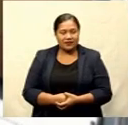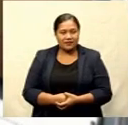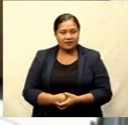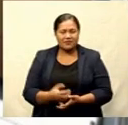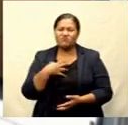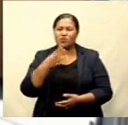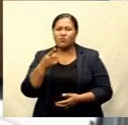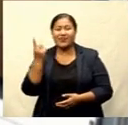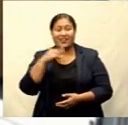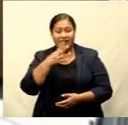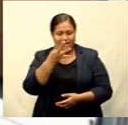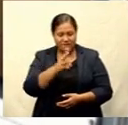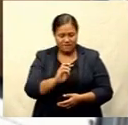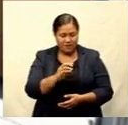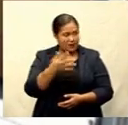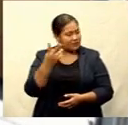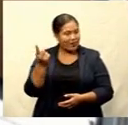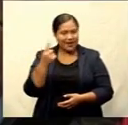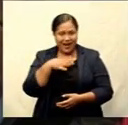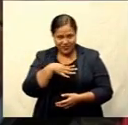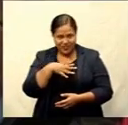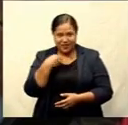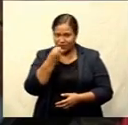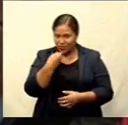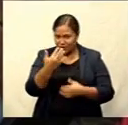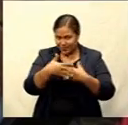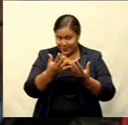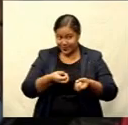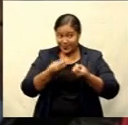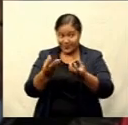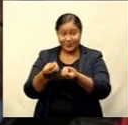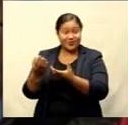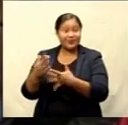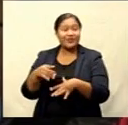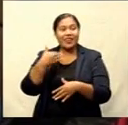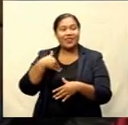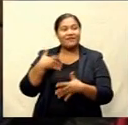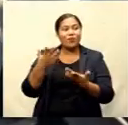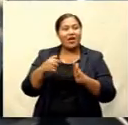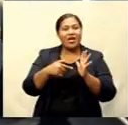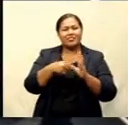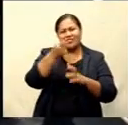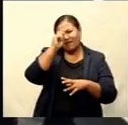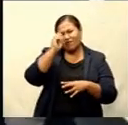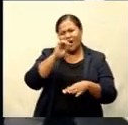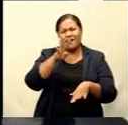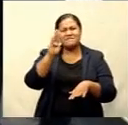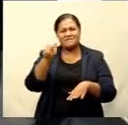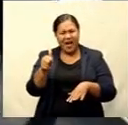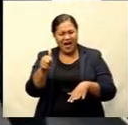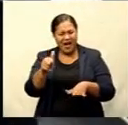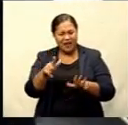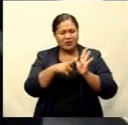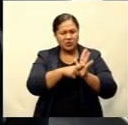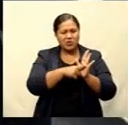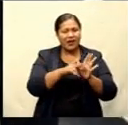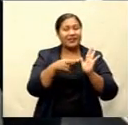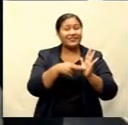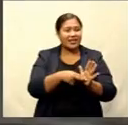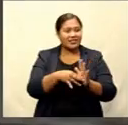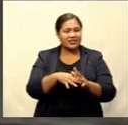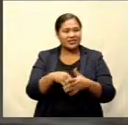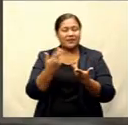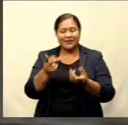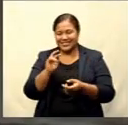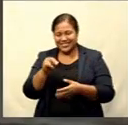Over 100 food ration packs were distributed to families living in Tavua, Ba, Lotoka and Nandi, a much needed